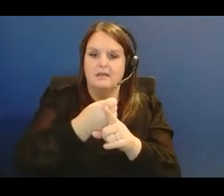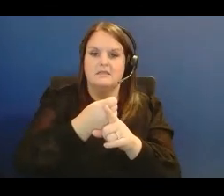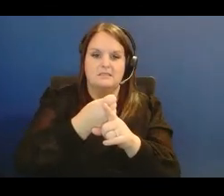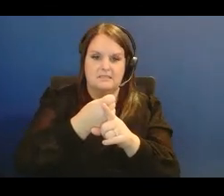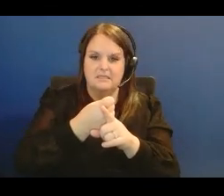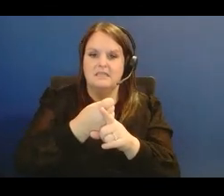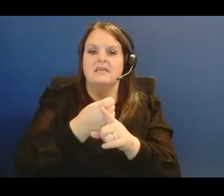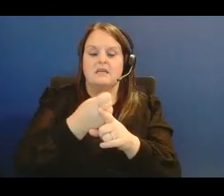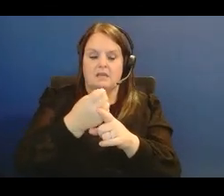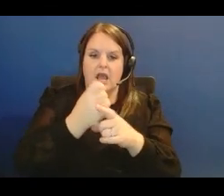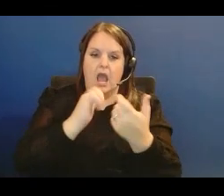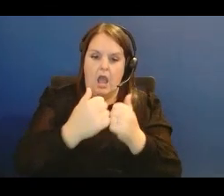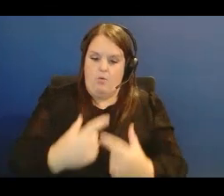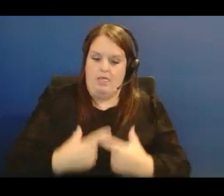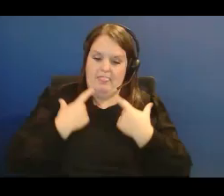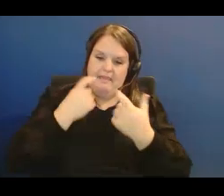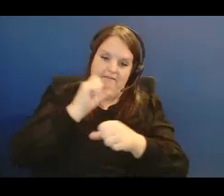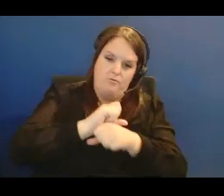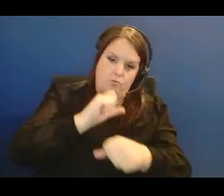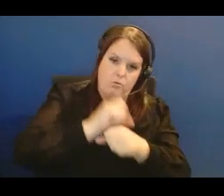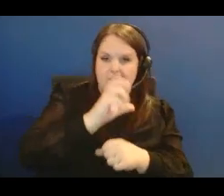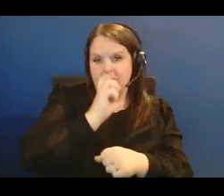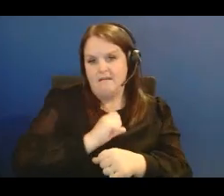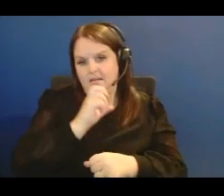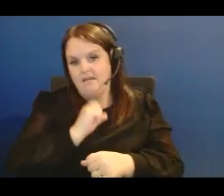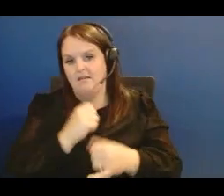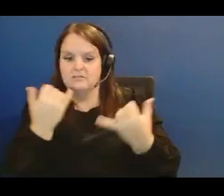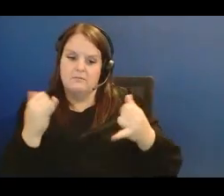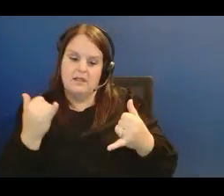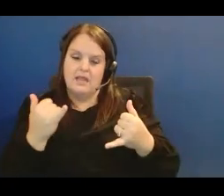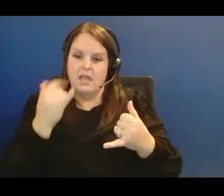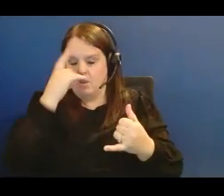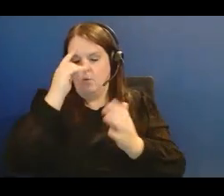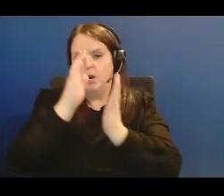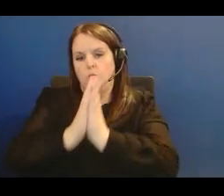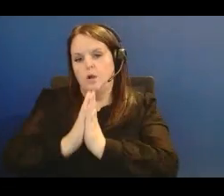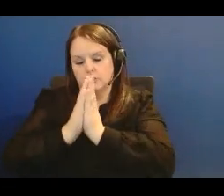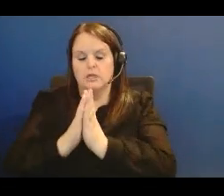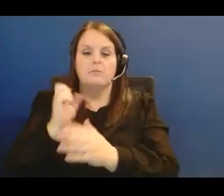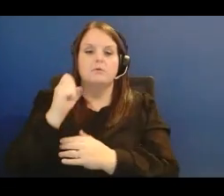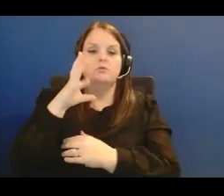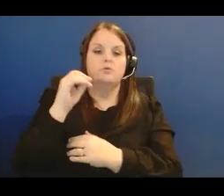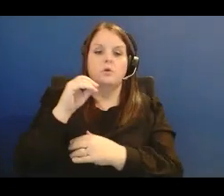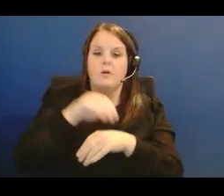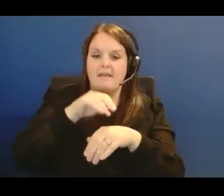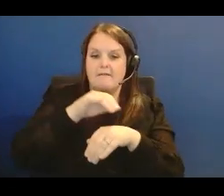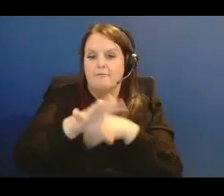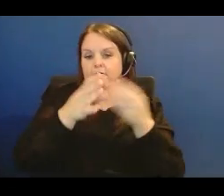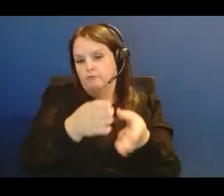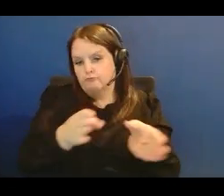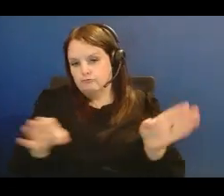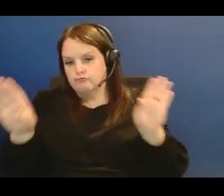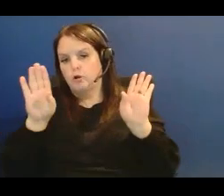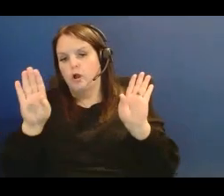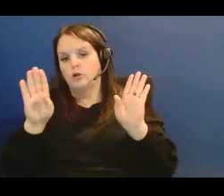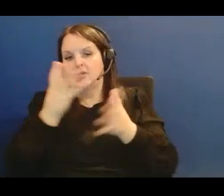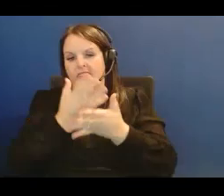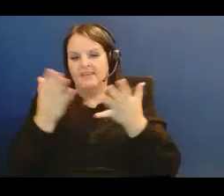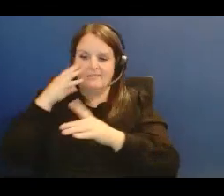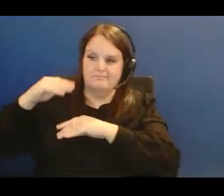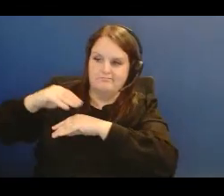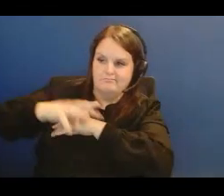that impact how we live, work, age, play, or worship. They are influenced by broader forces and